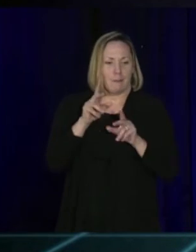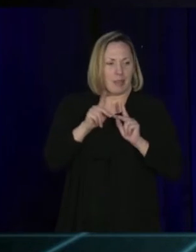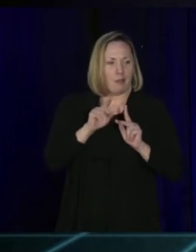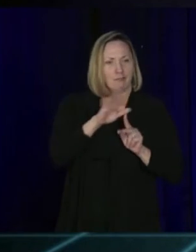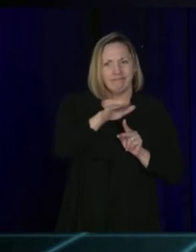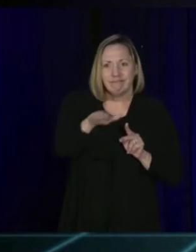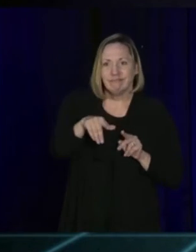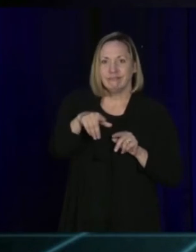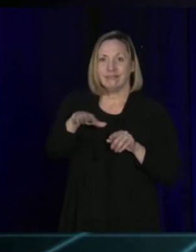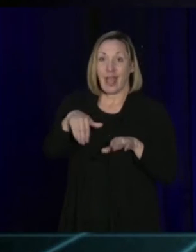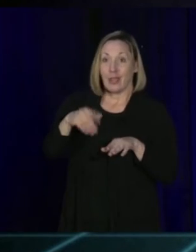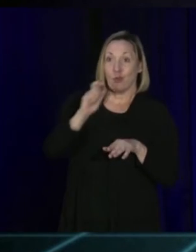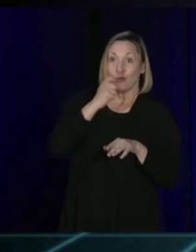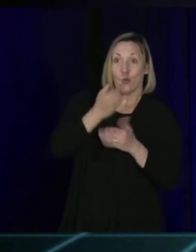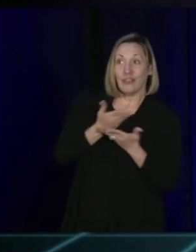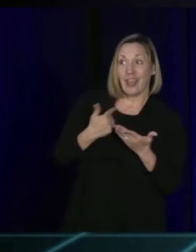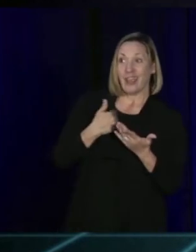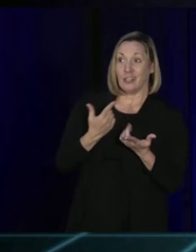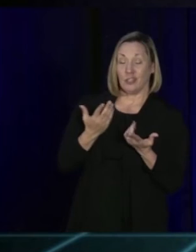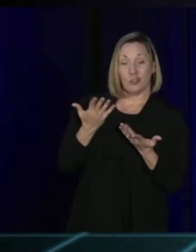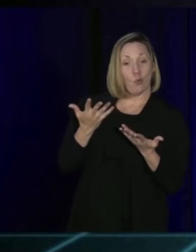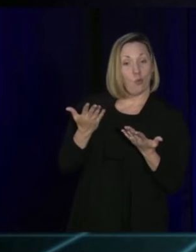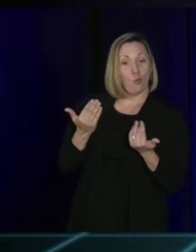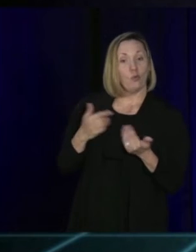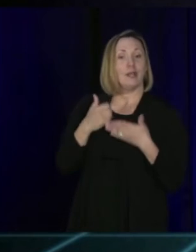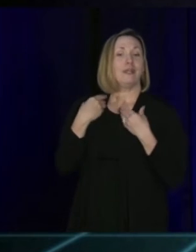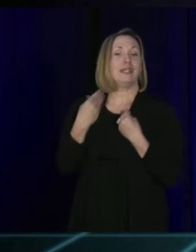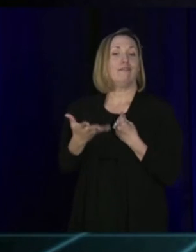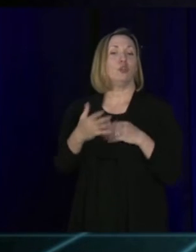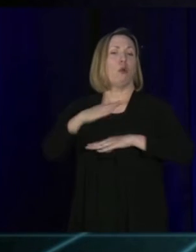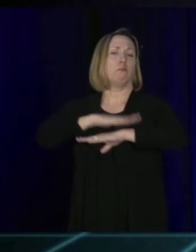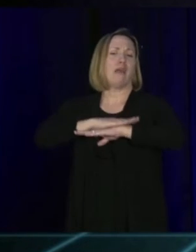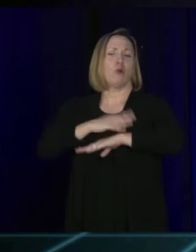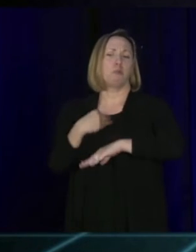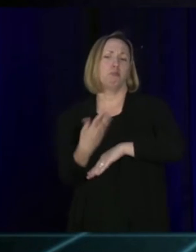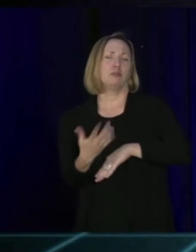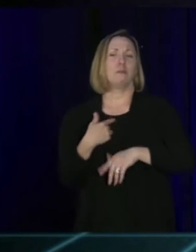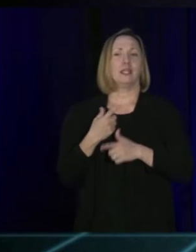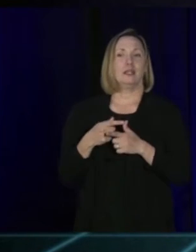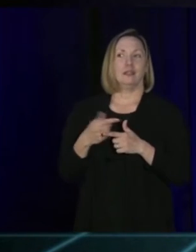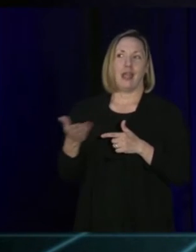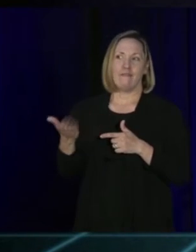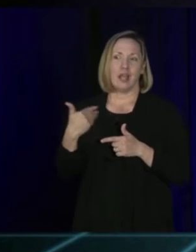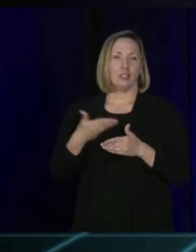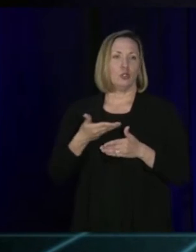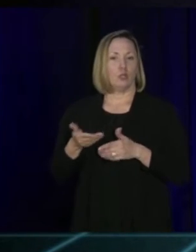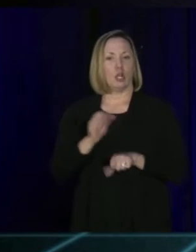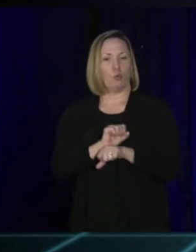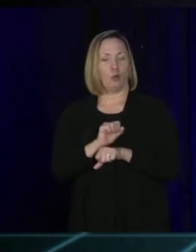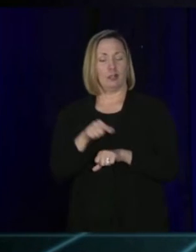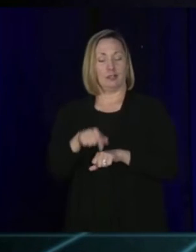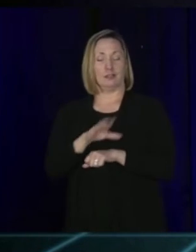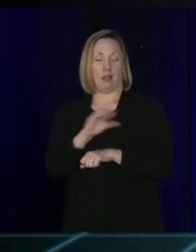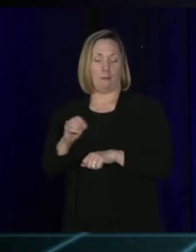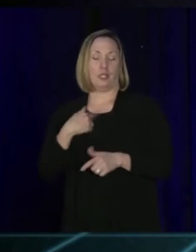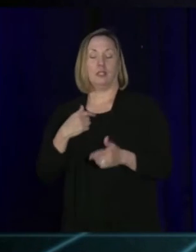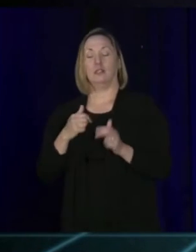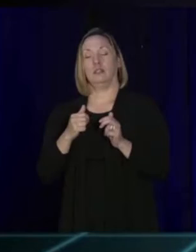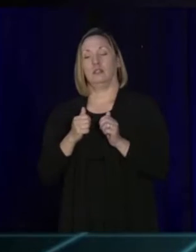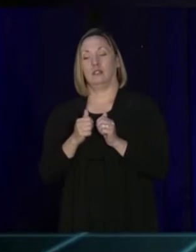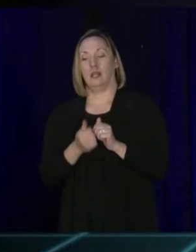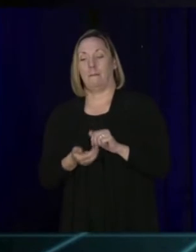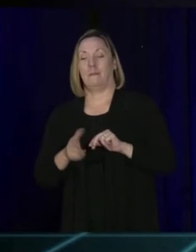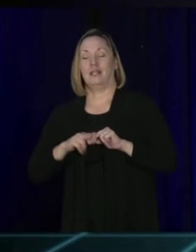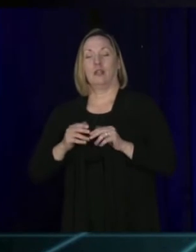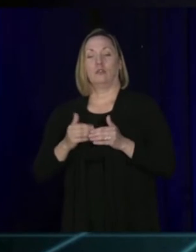doing a really cool thing. I would love to let me give you a platform. Let me invite you to come work at this company and build out the next level of this